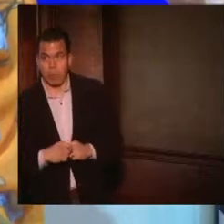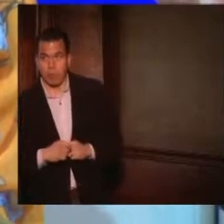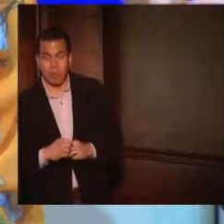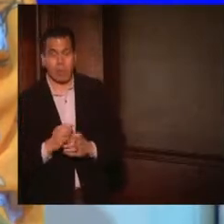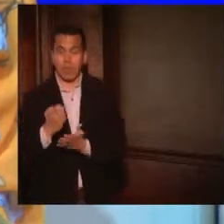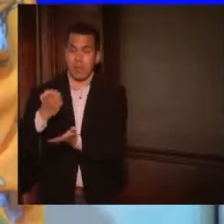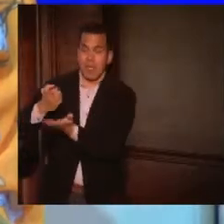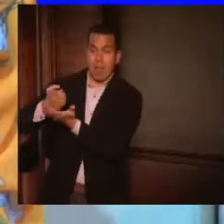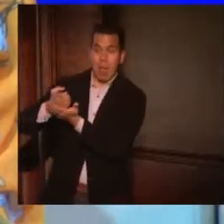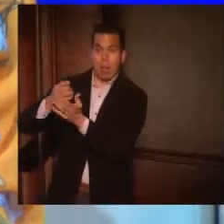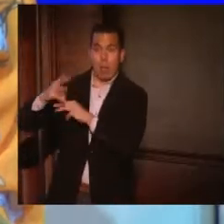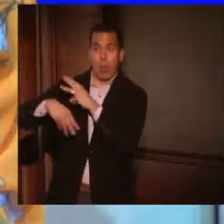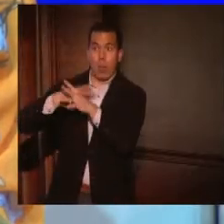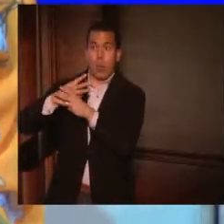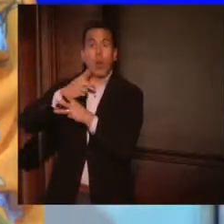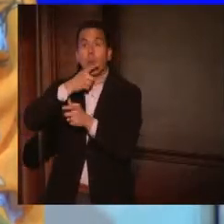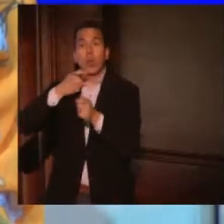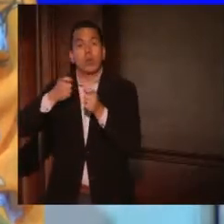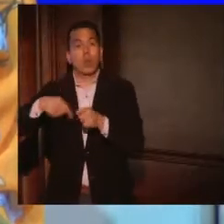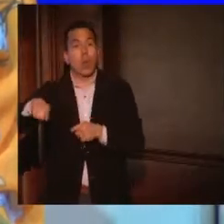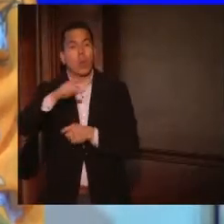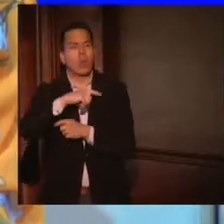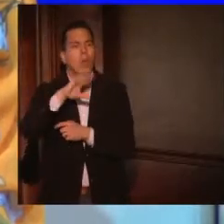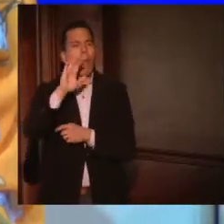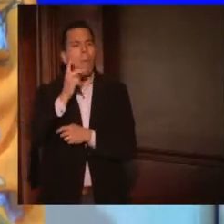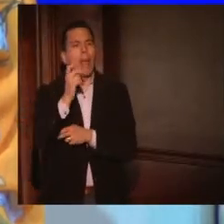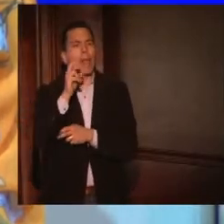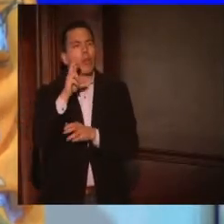lawyers, and accountants for the most part. So come